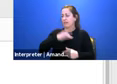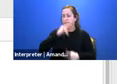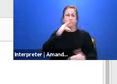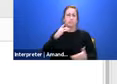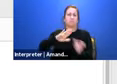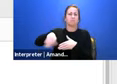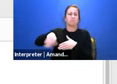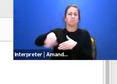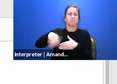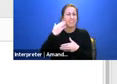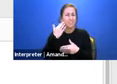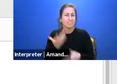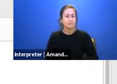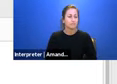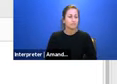Okay.